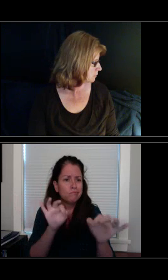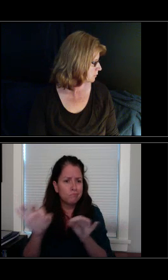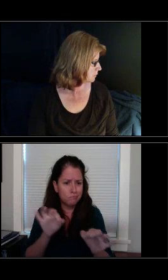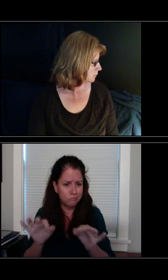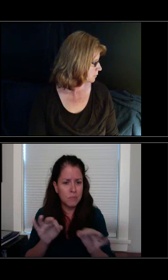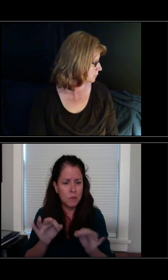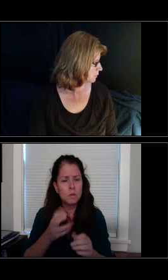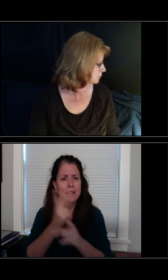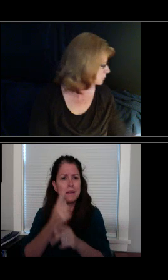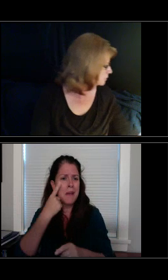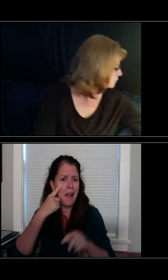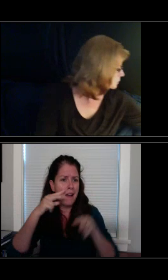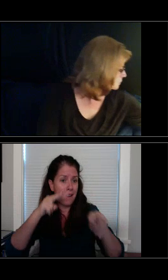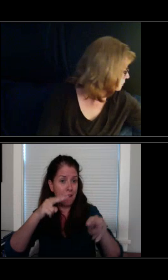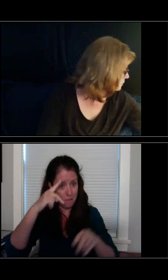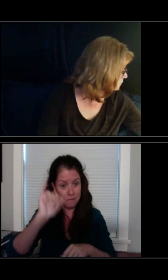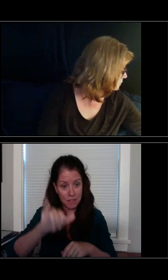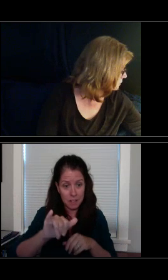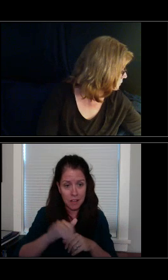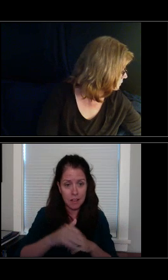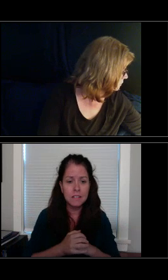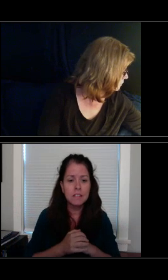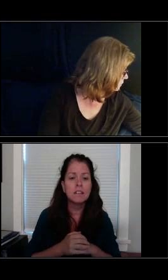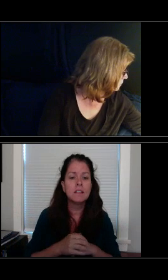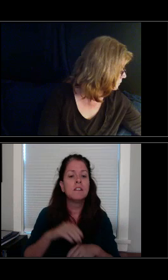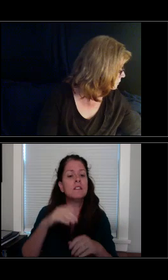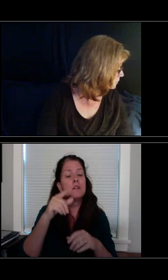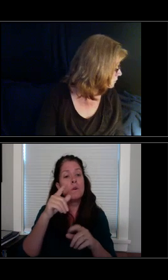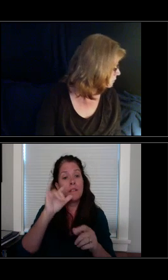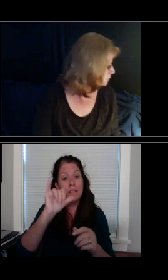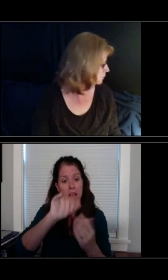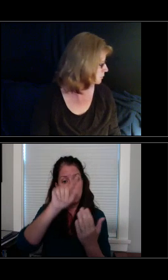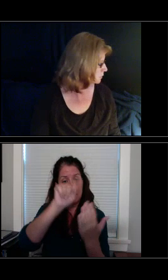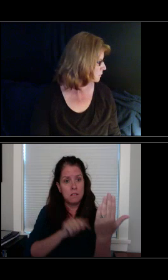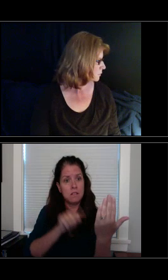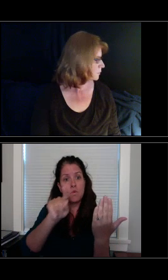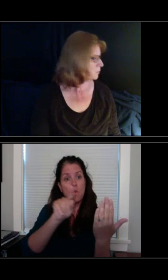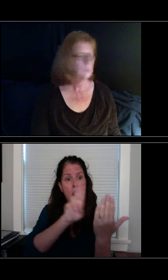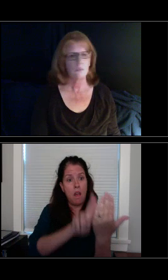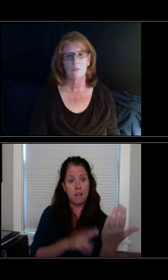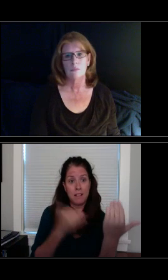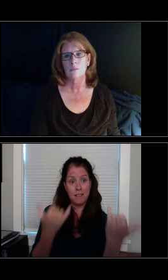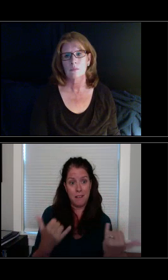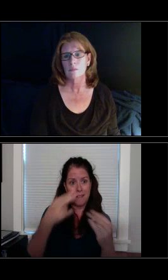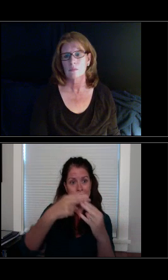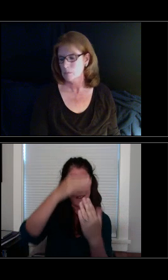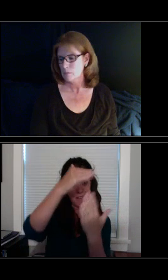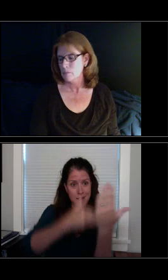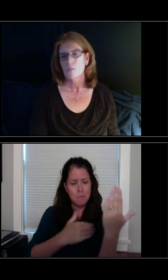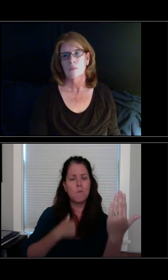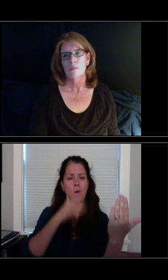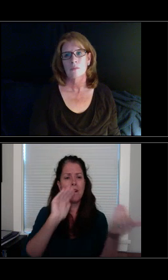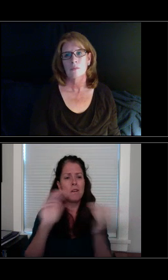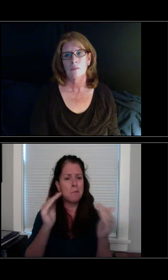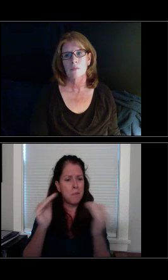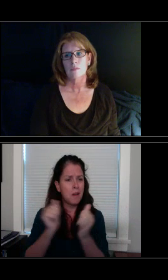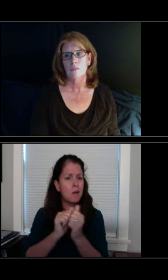an email with an evaluation in that, so keep an eye on that and please make sure you fill those out.